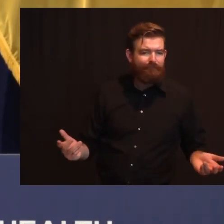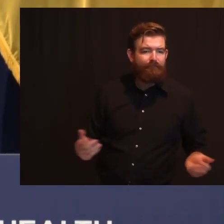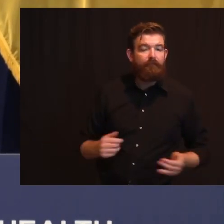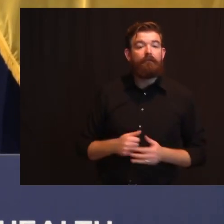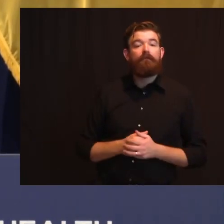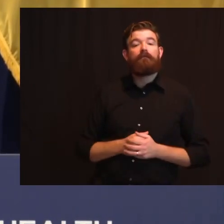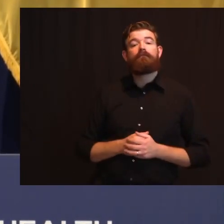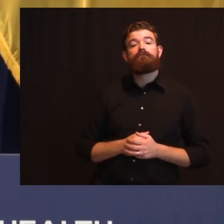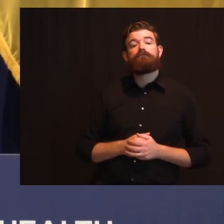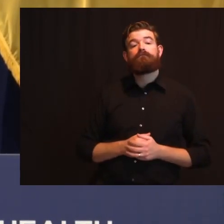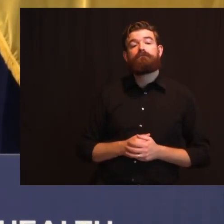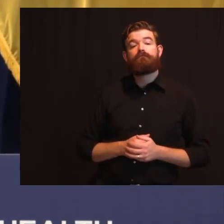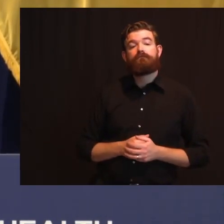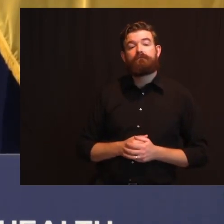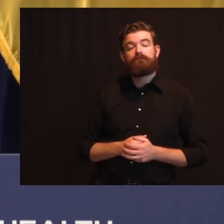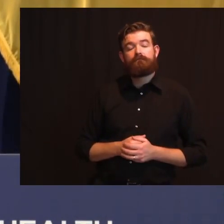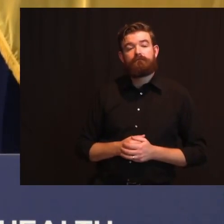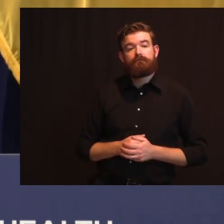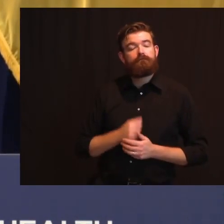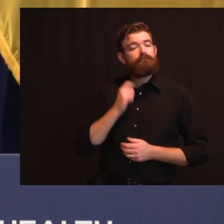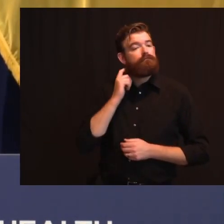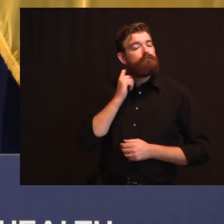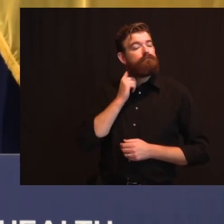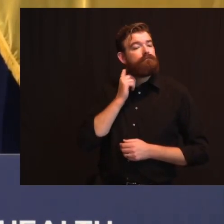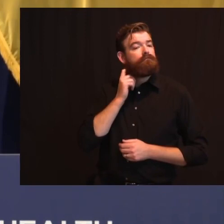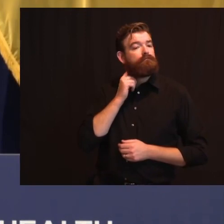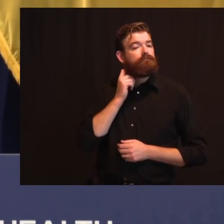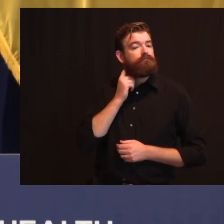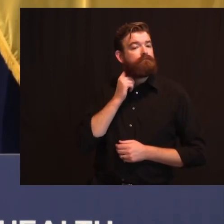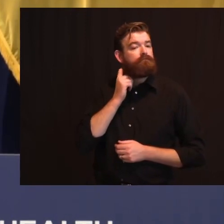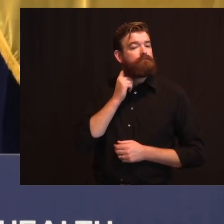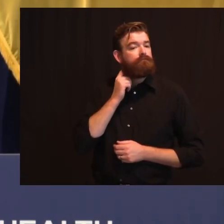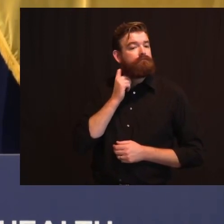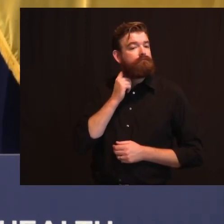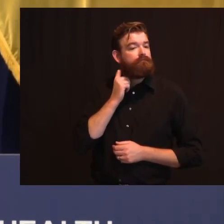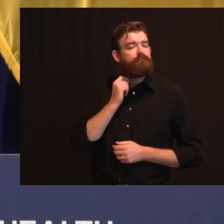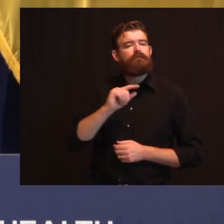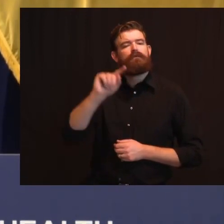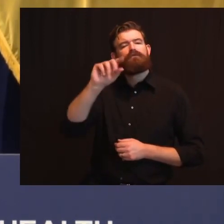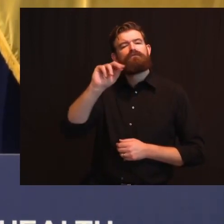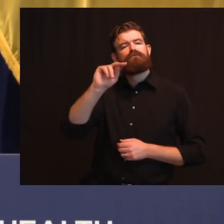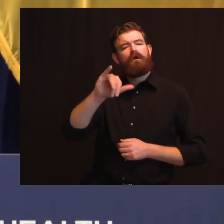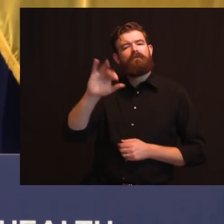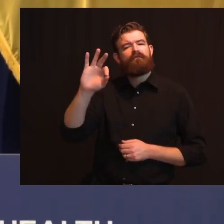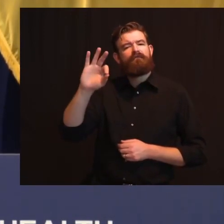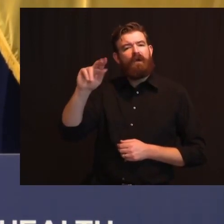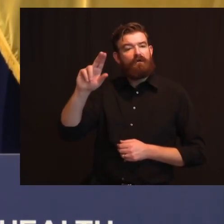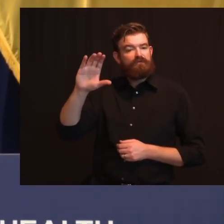Ed's reaction. This is Dr. Tony Fauci. I think this has just come hot off the press.